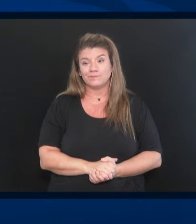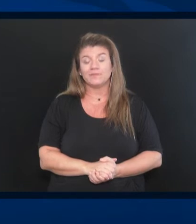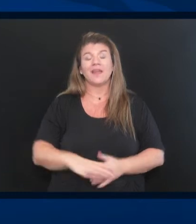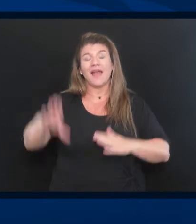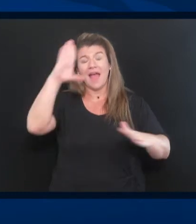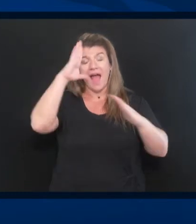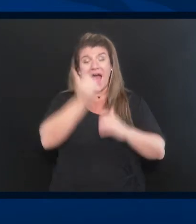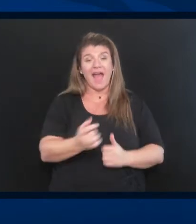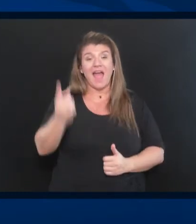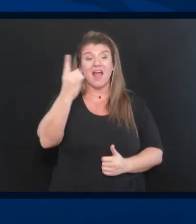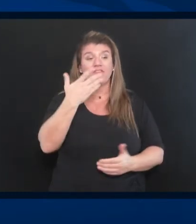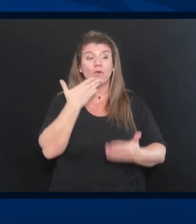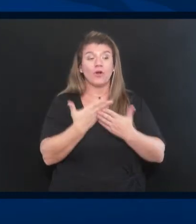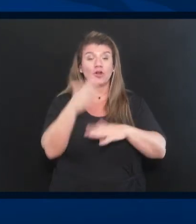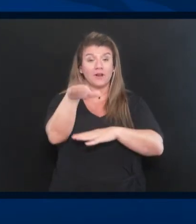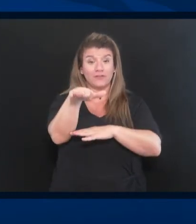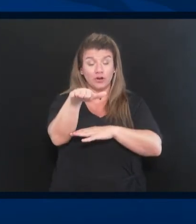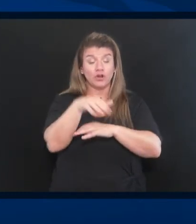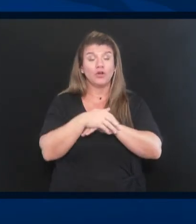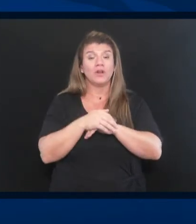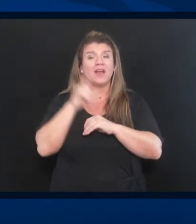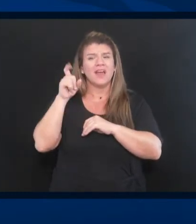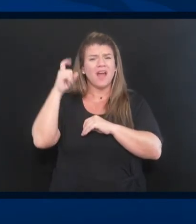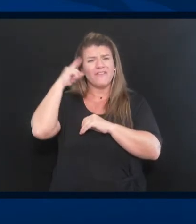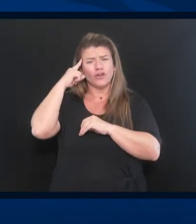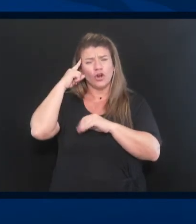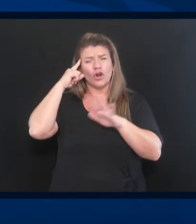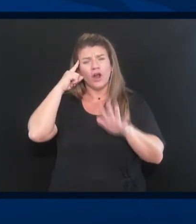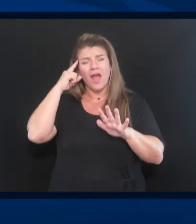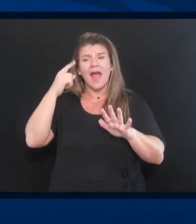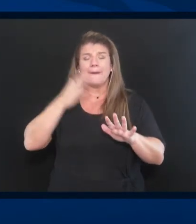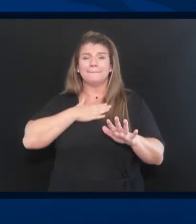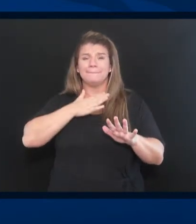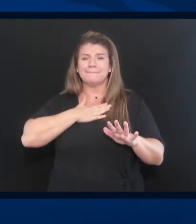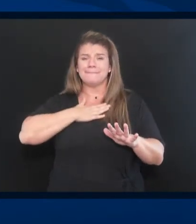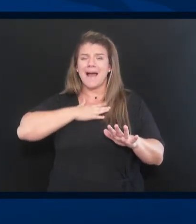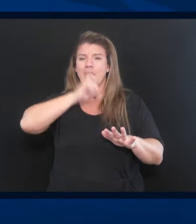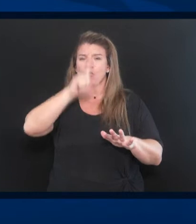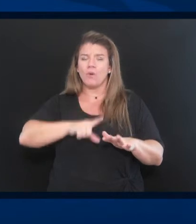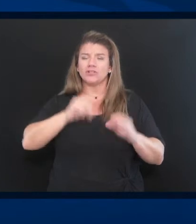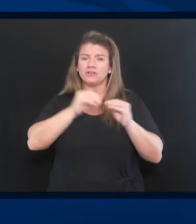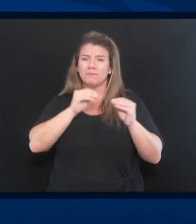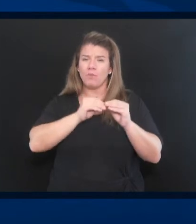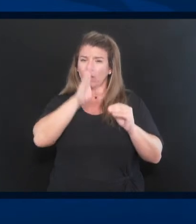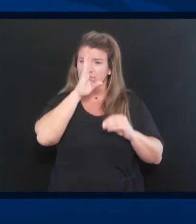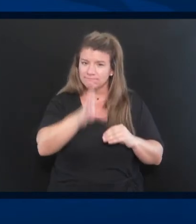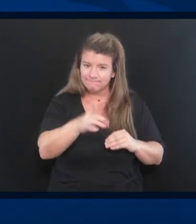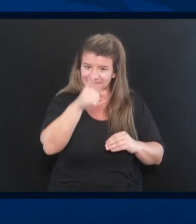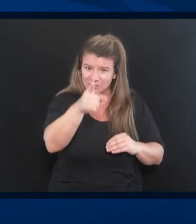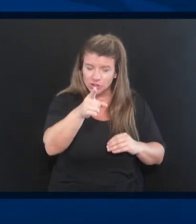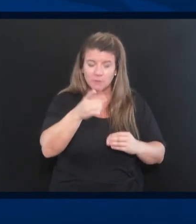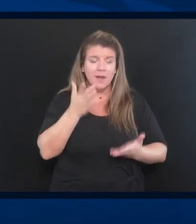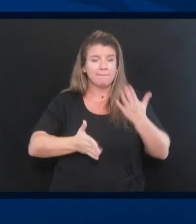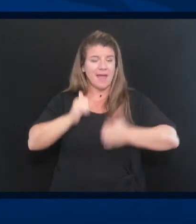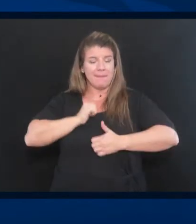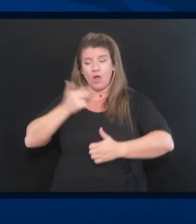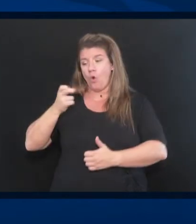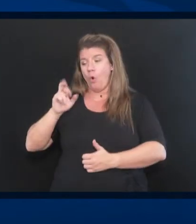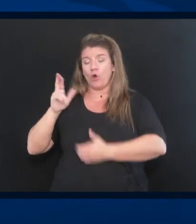Hi, everyone. Good afternoon. Governor Justice, this is a question specifically directed to you, but I hope that Major Hoyer can also chime